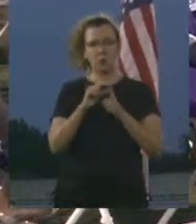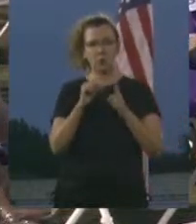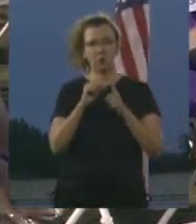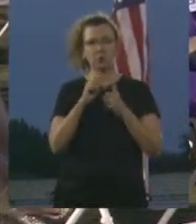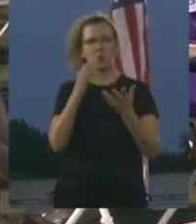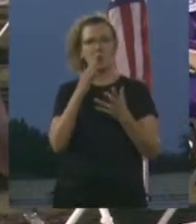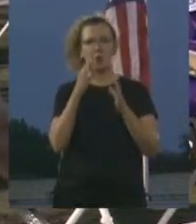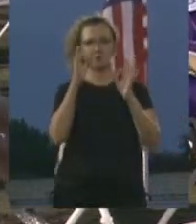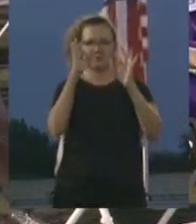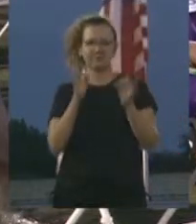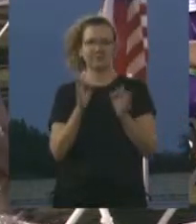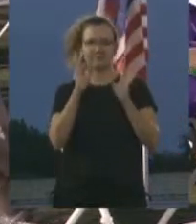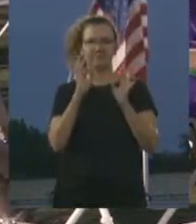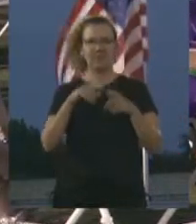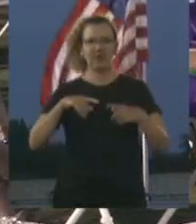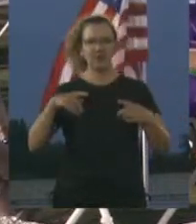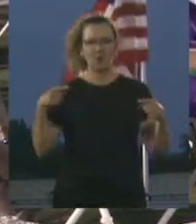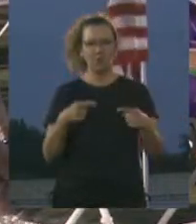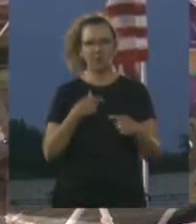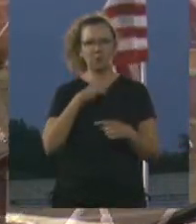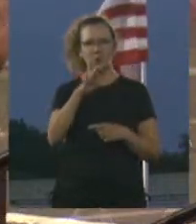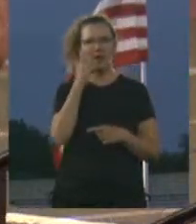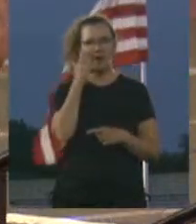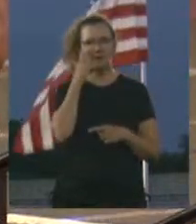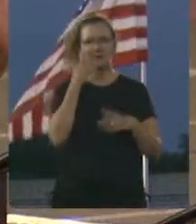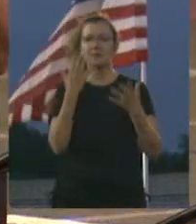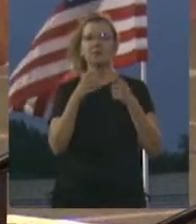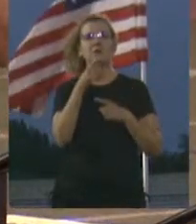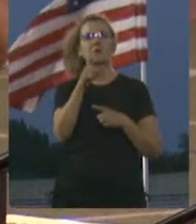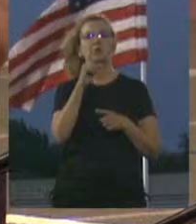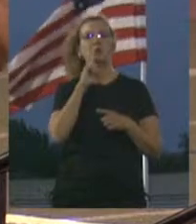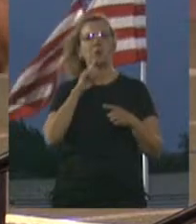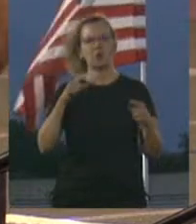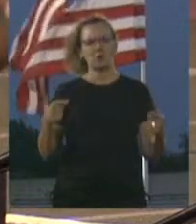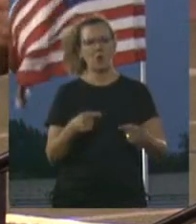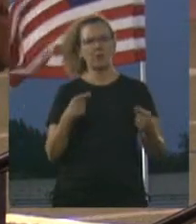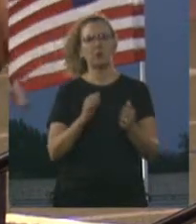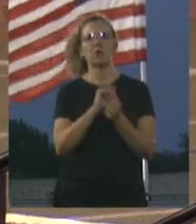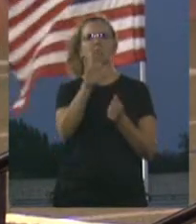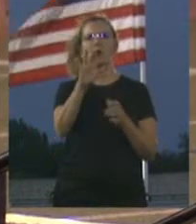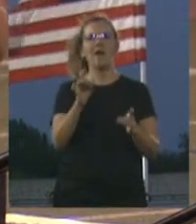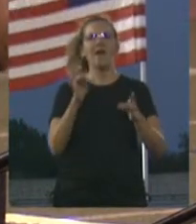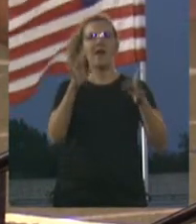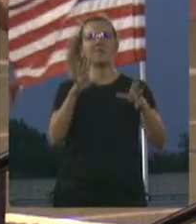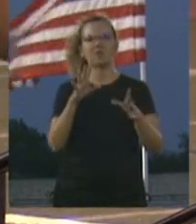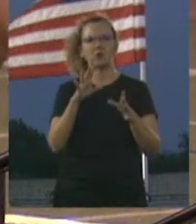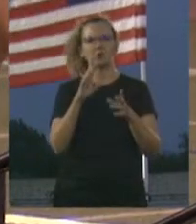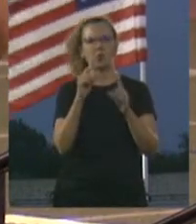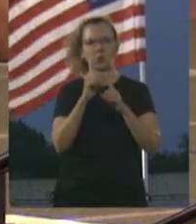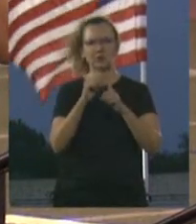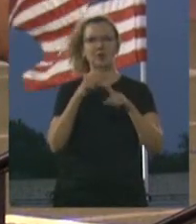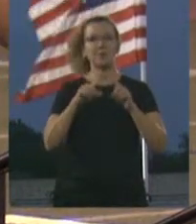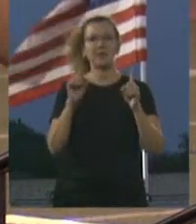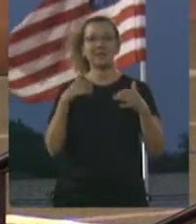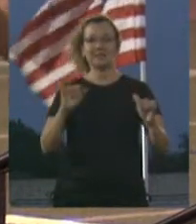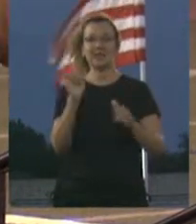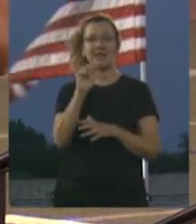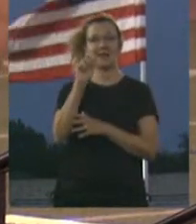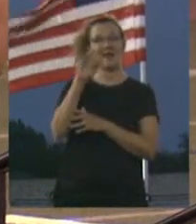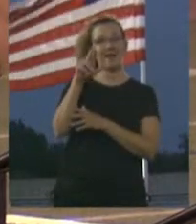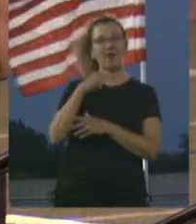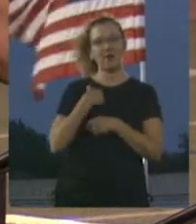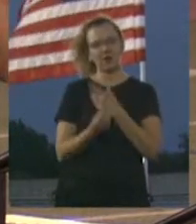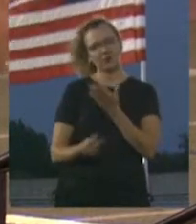your eyes. You may hurt me like your hate with your hatefulness, but still like air,